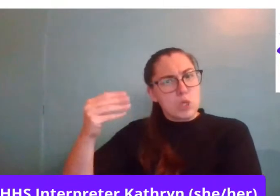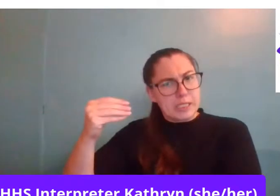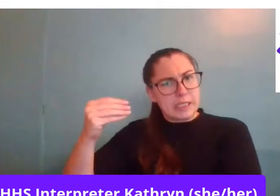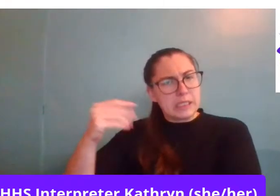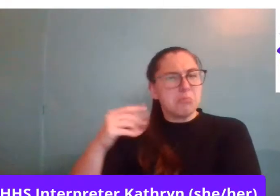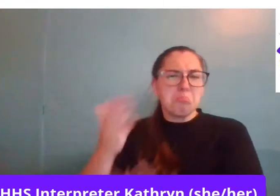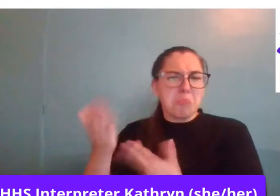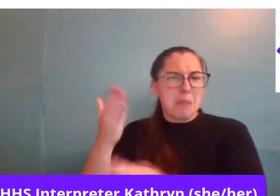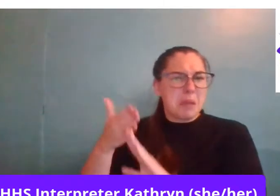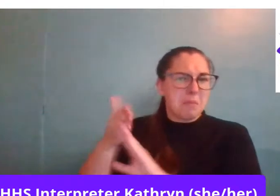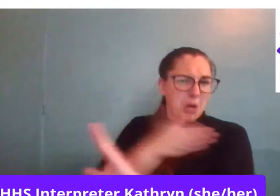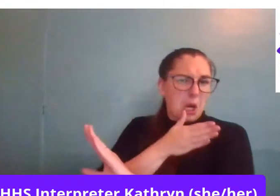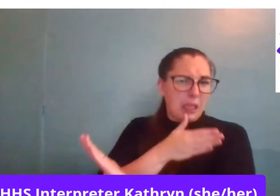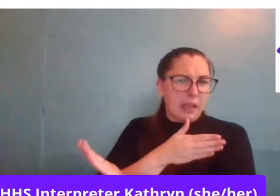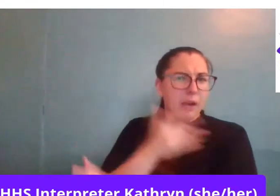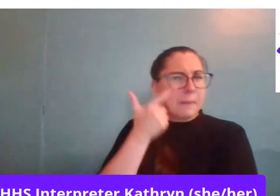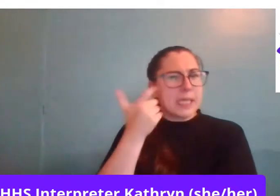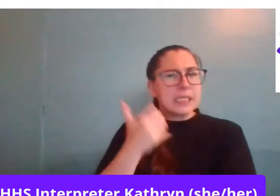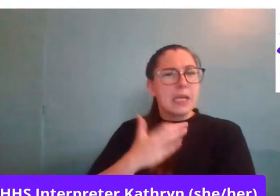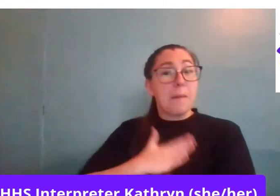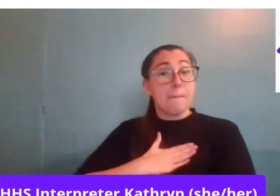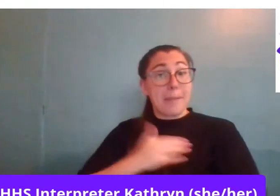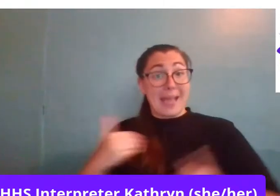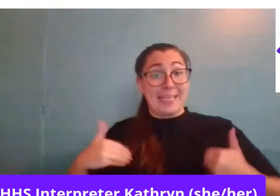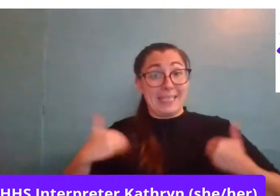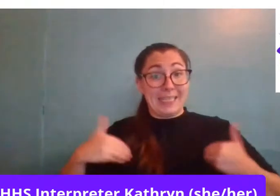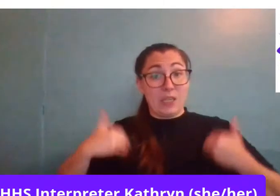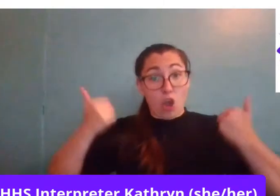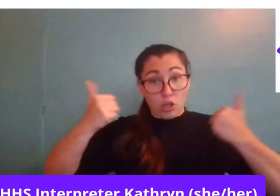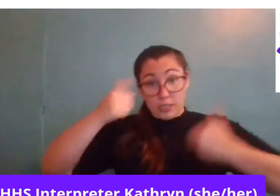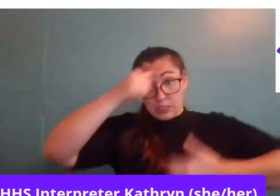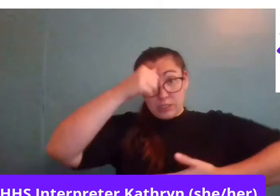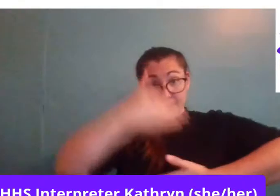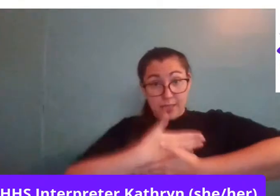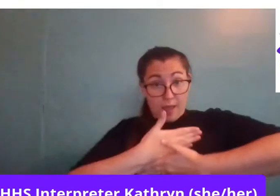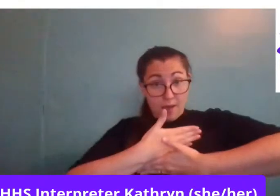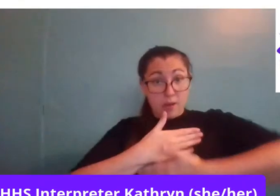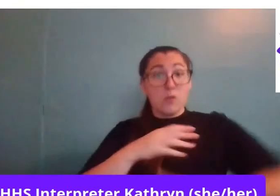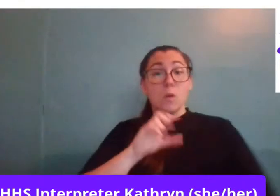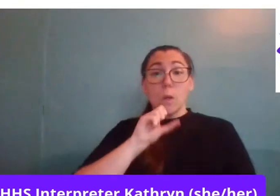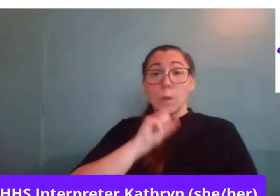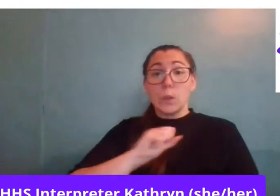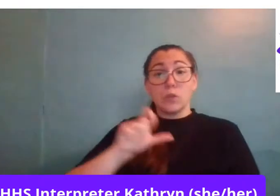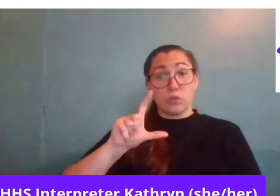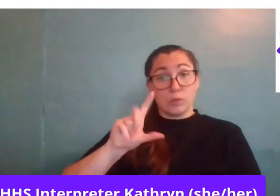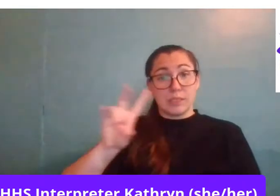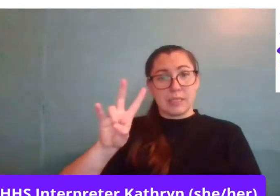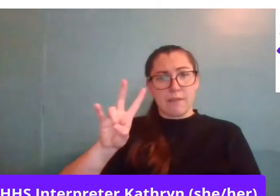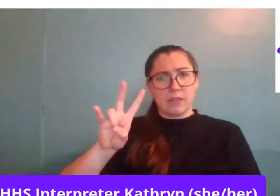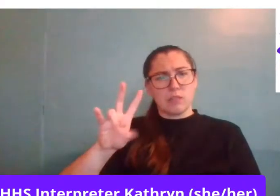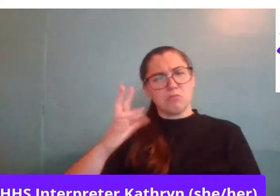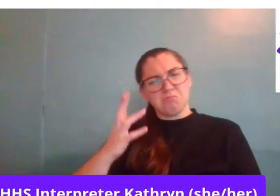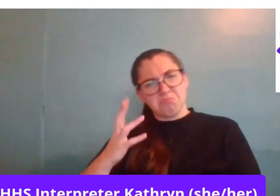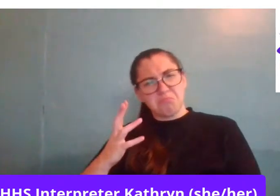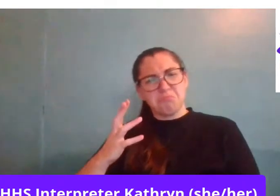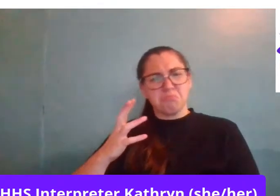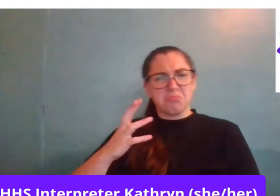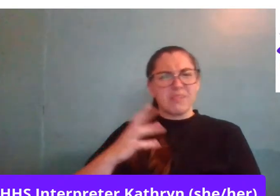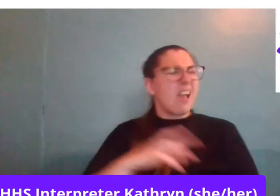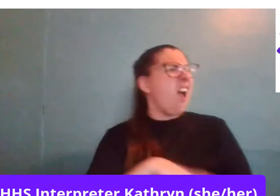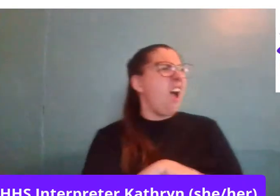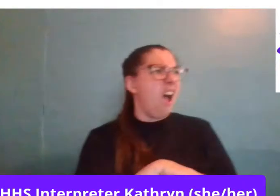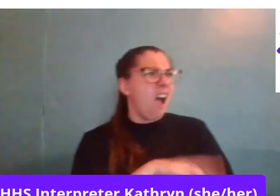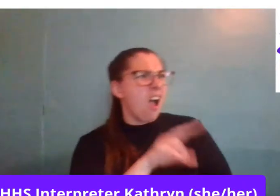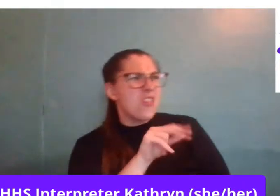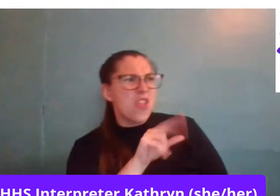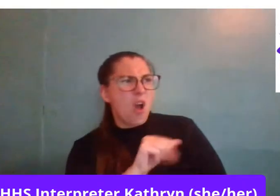earlier, because my youngest is 27 years old. So it's been at least. He's not that old.